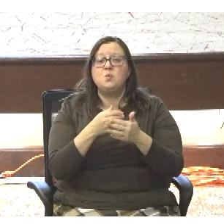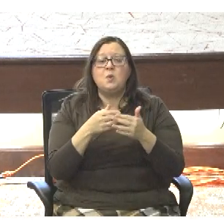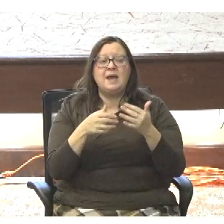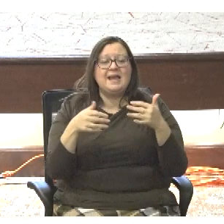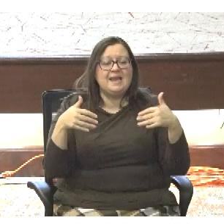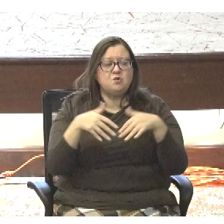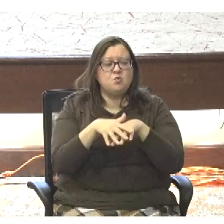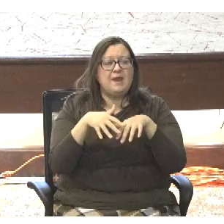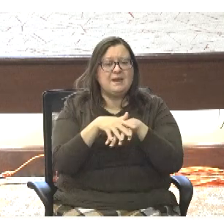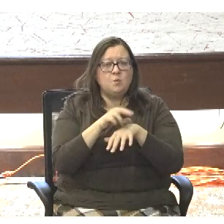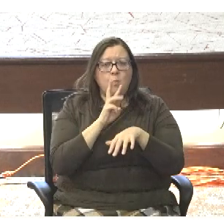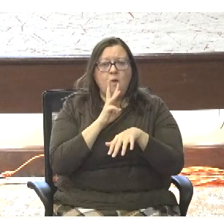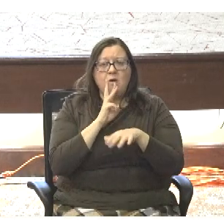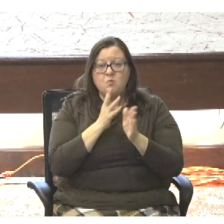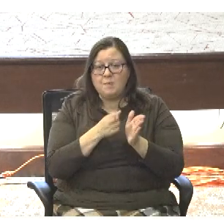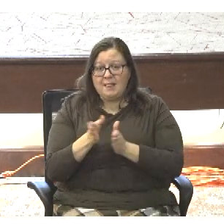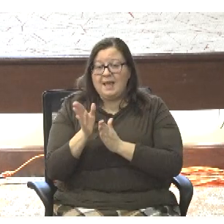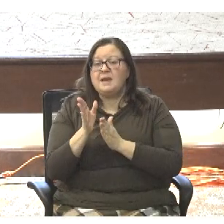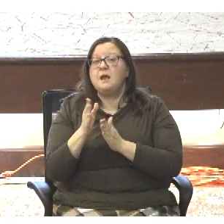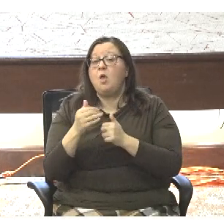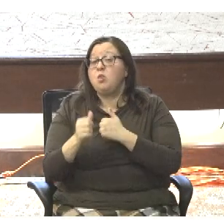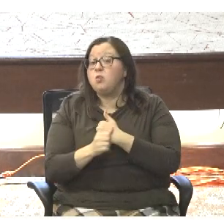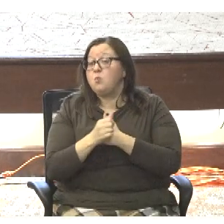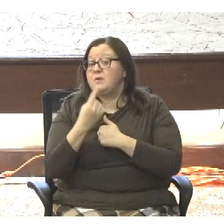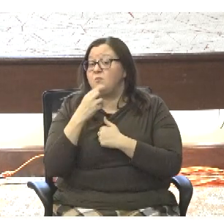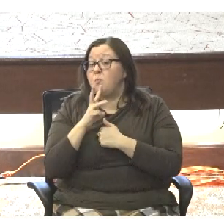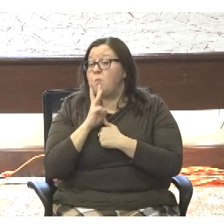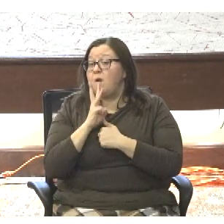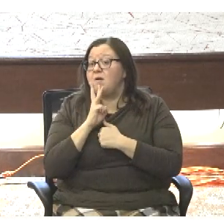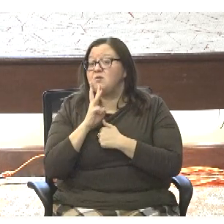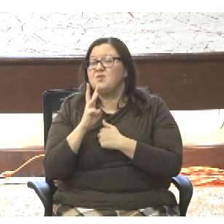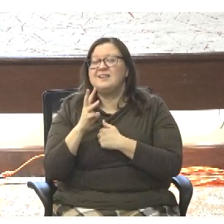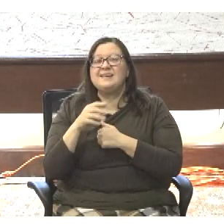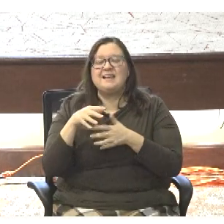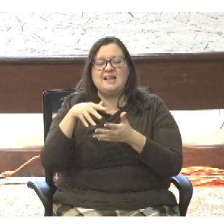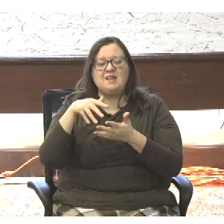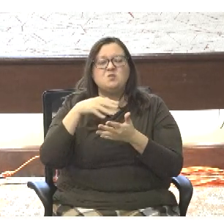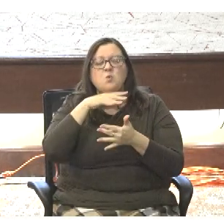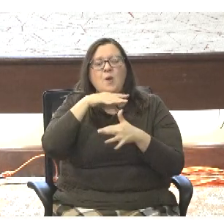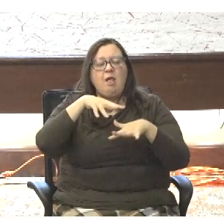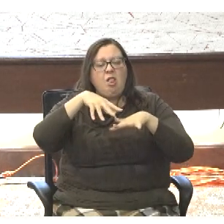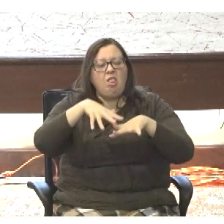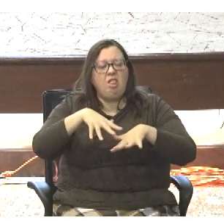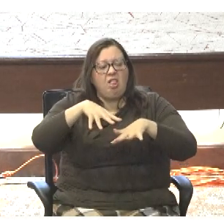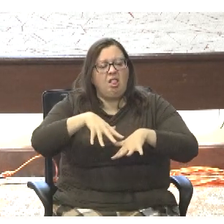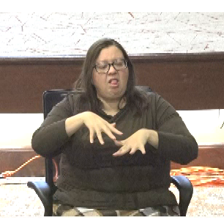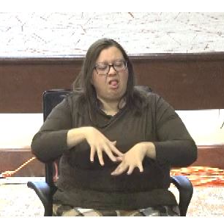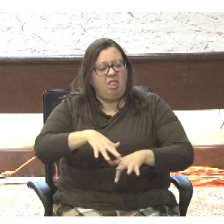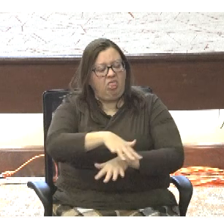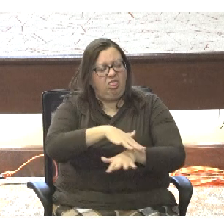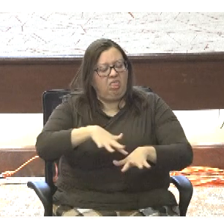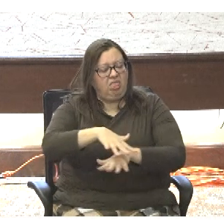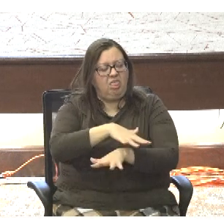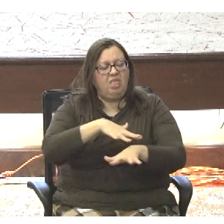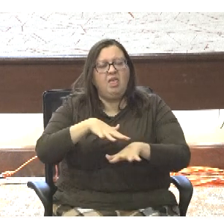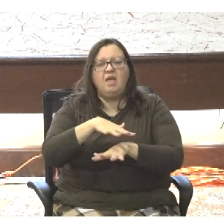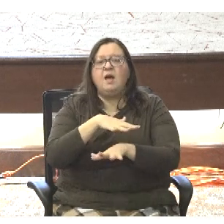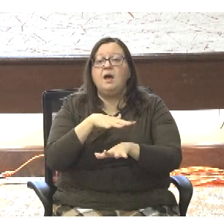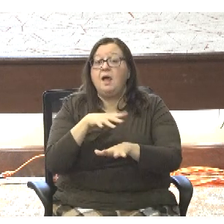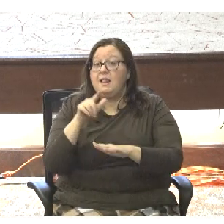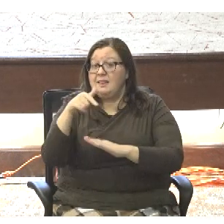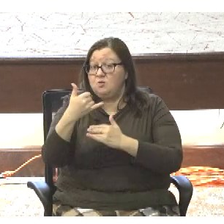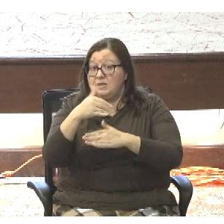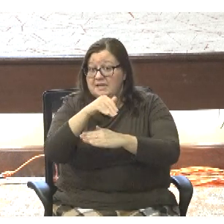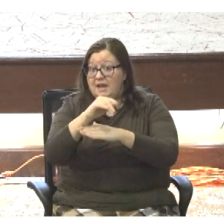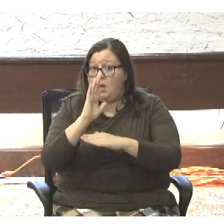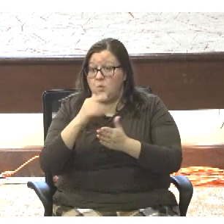one of the threats to our water supply is sedimentation and siltation. And I think even later tonight, you all are going to talk